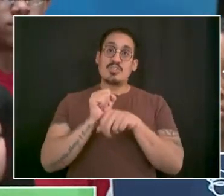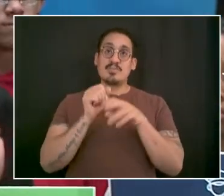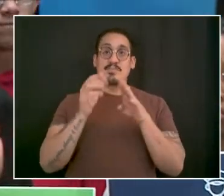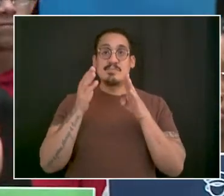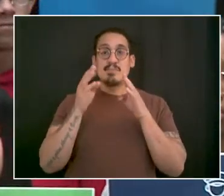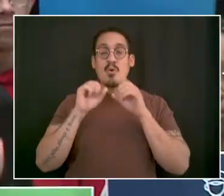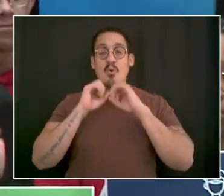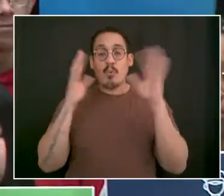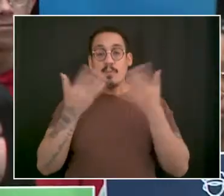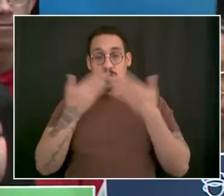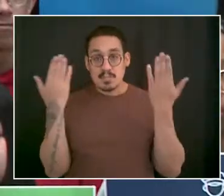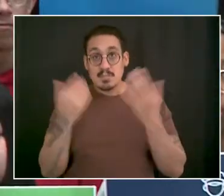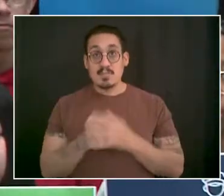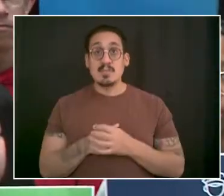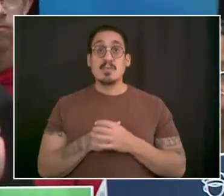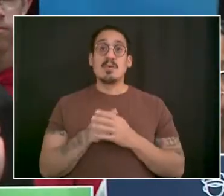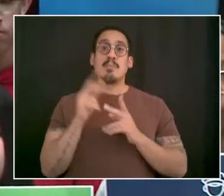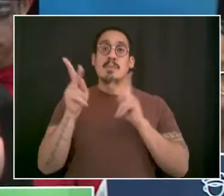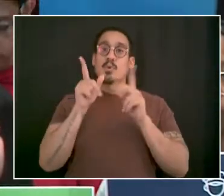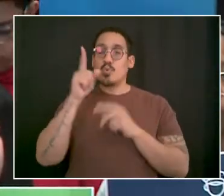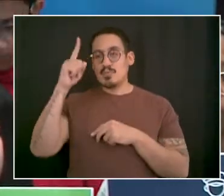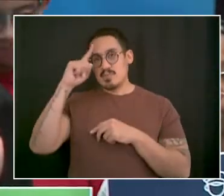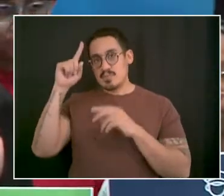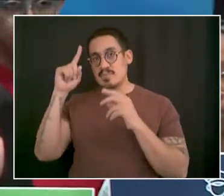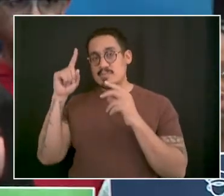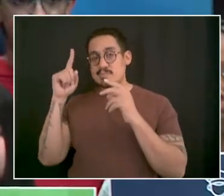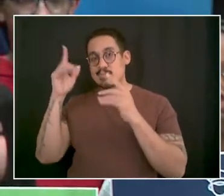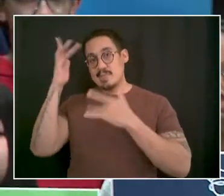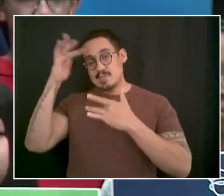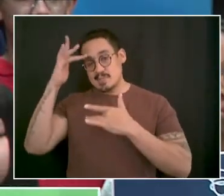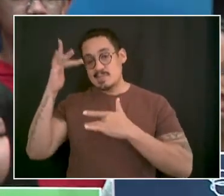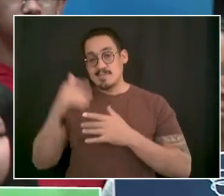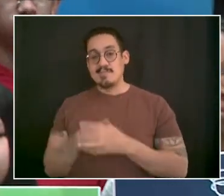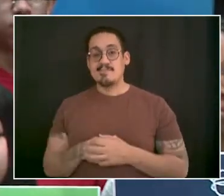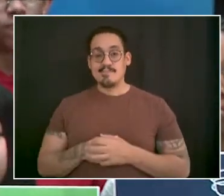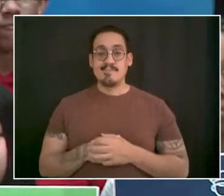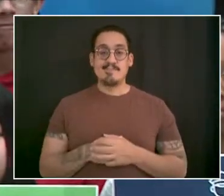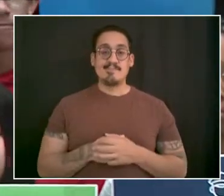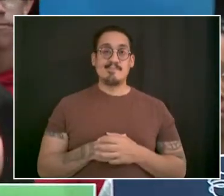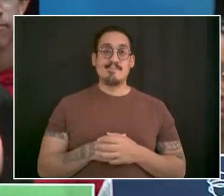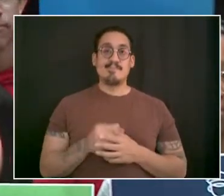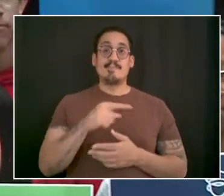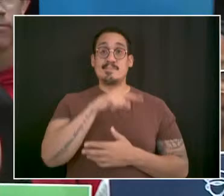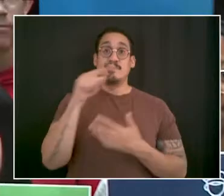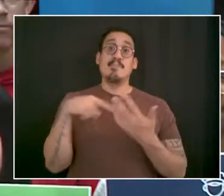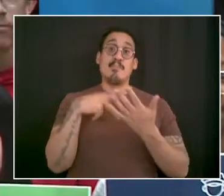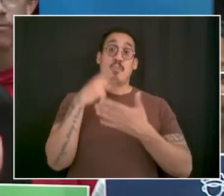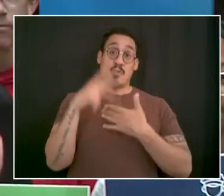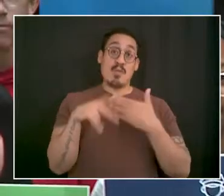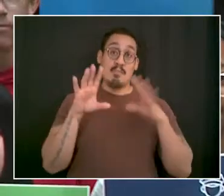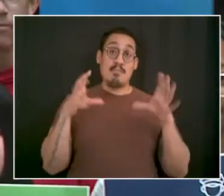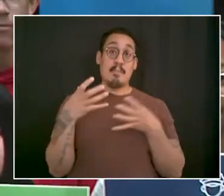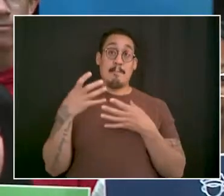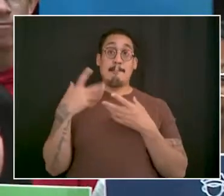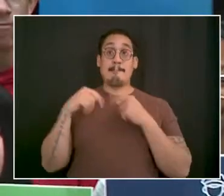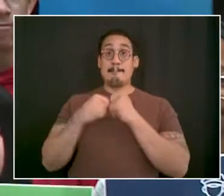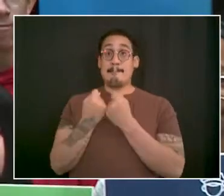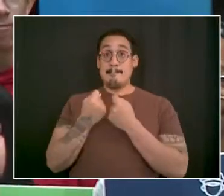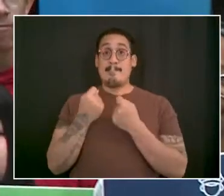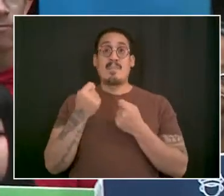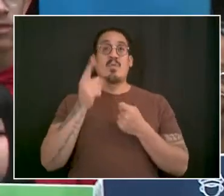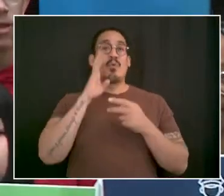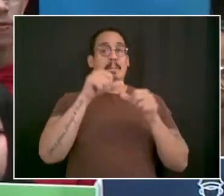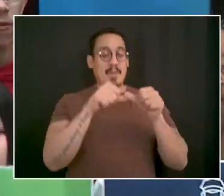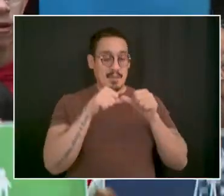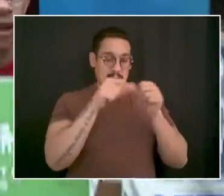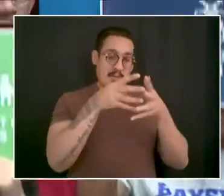mental illness. This program, to my crew that's behind me that's getting restless, this program is going to be baseline. And baseline